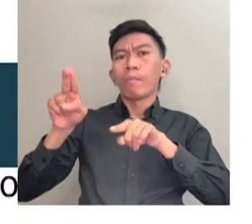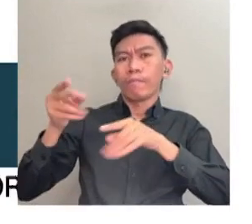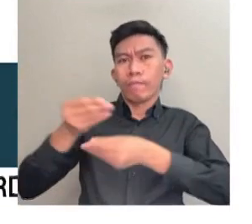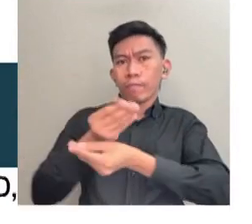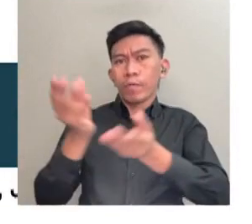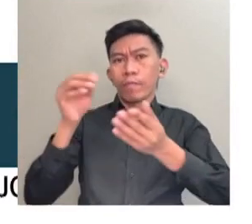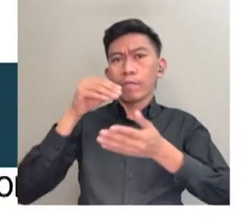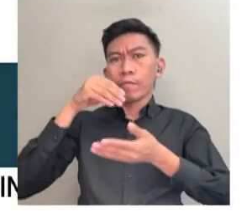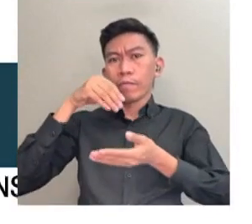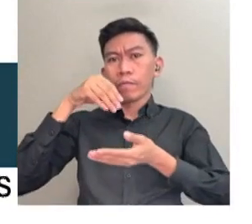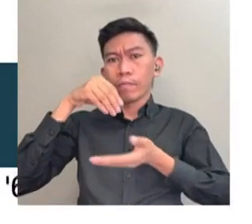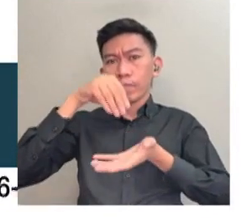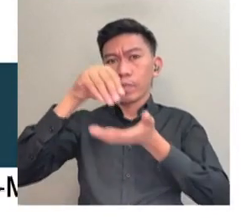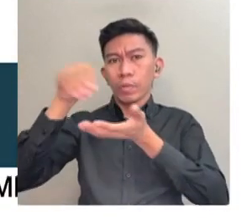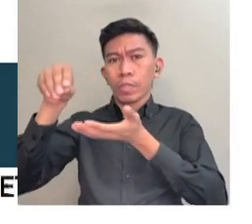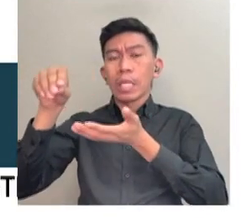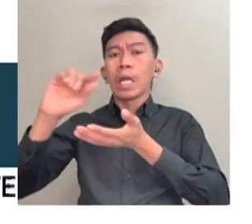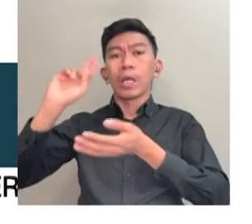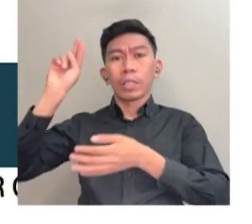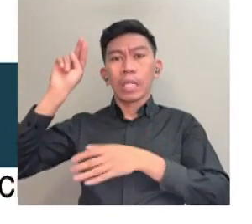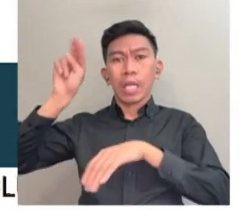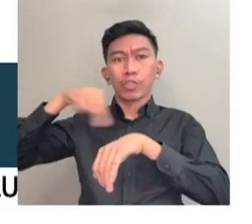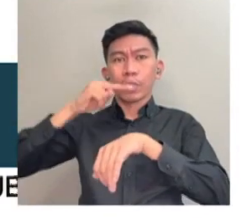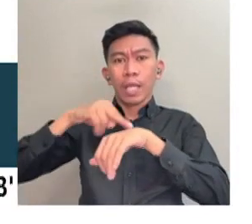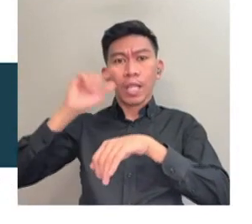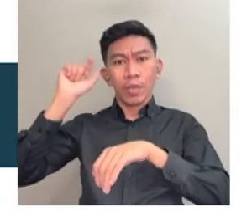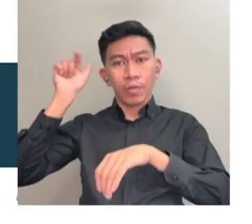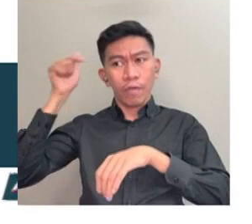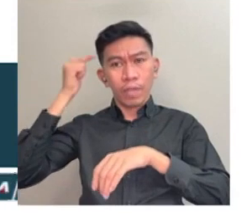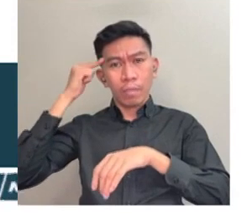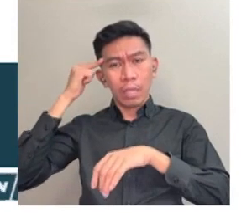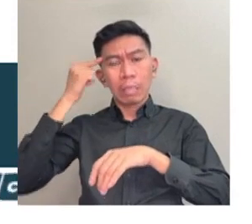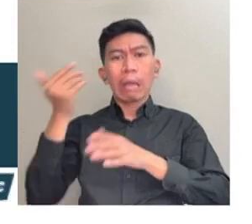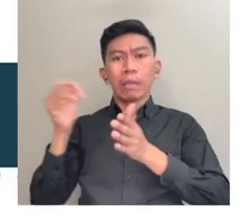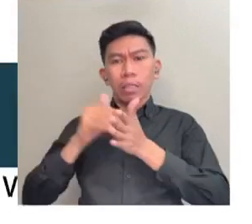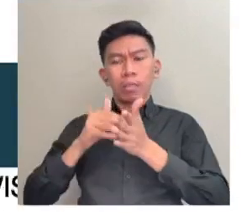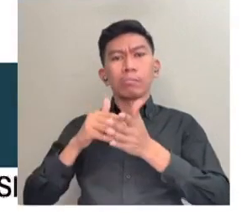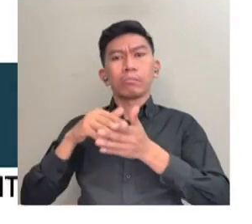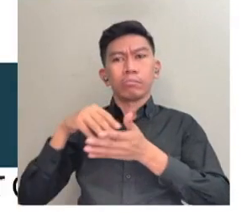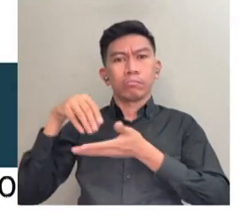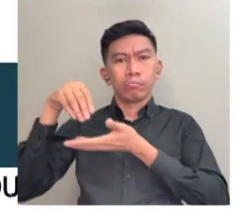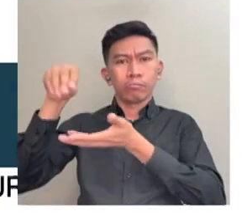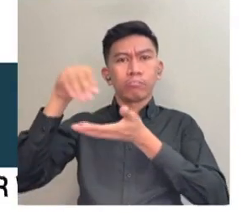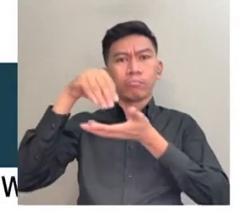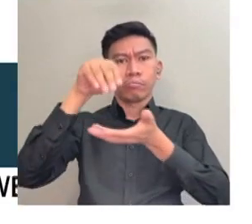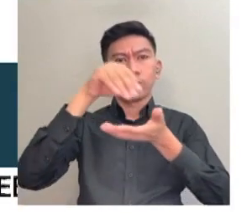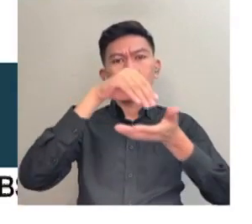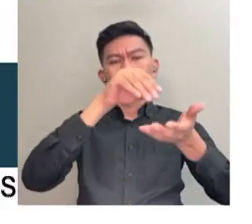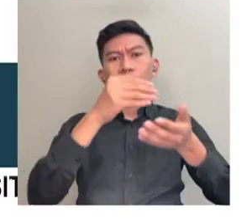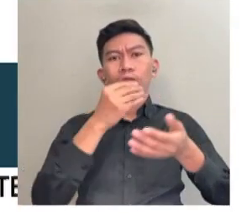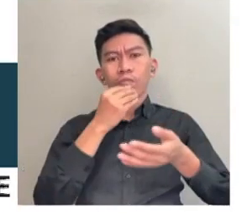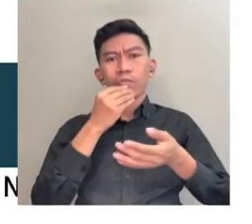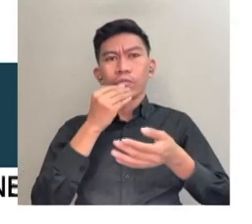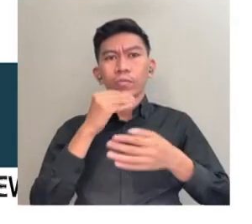15 days. That will take us close to 45 days, which is the minimum from experience before.